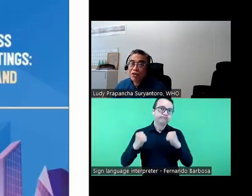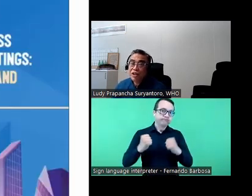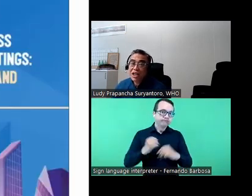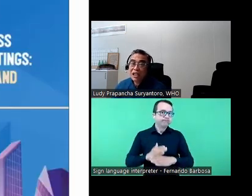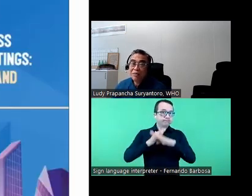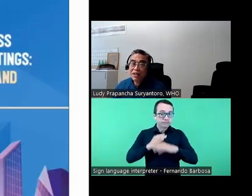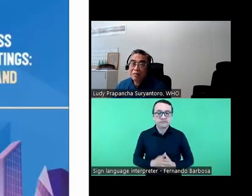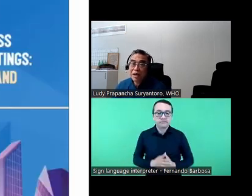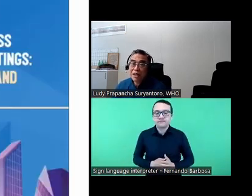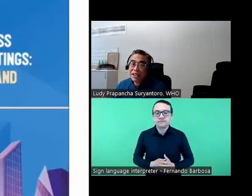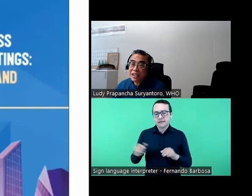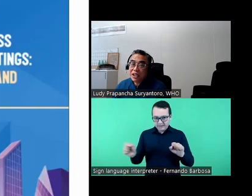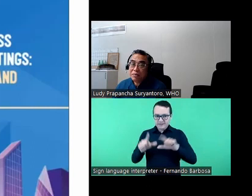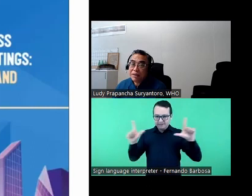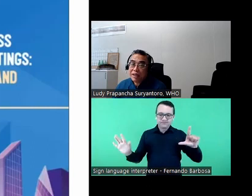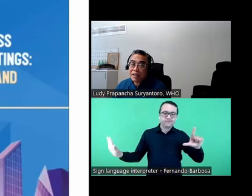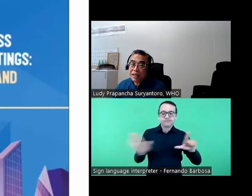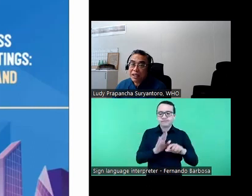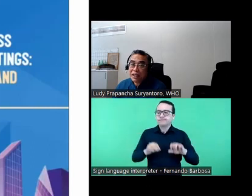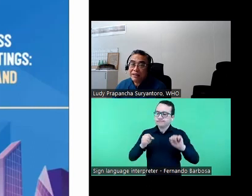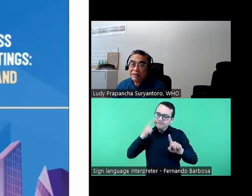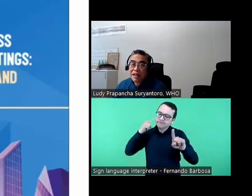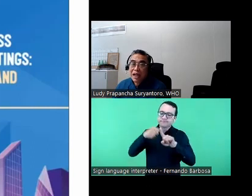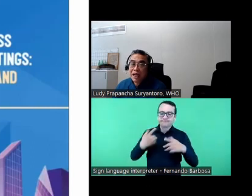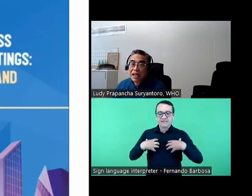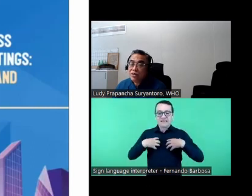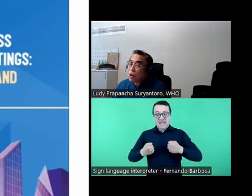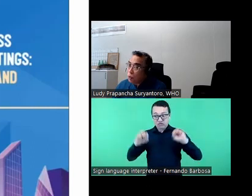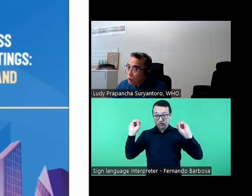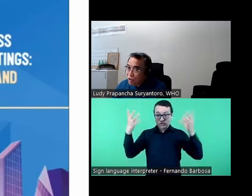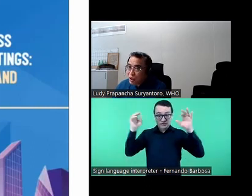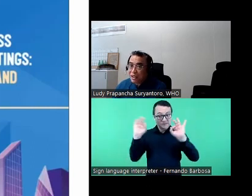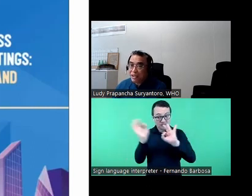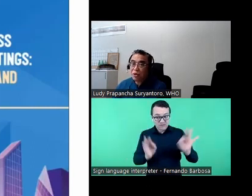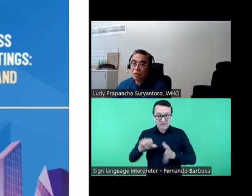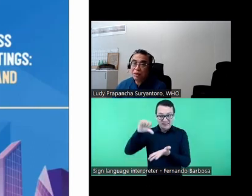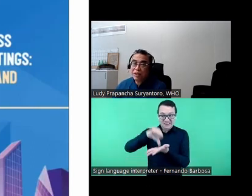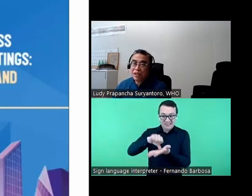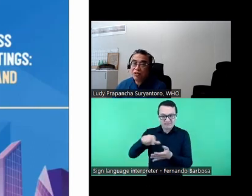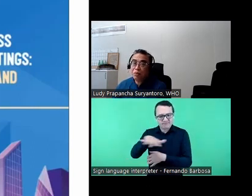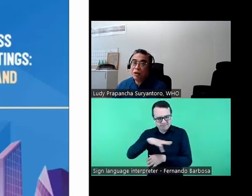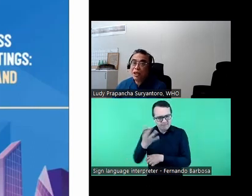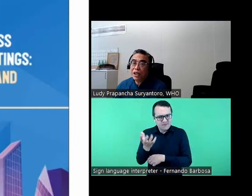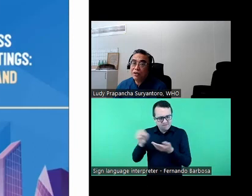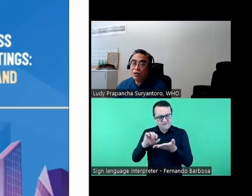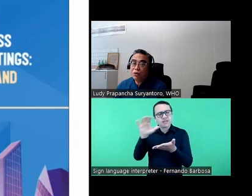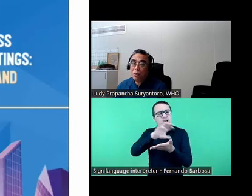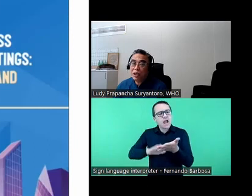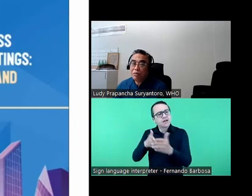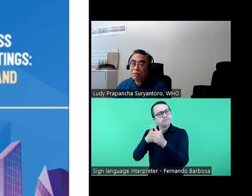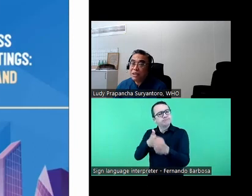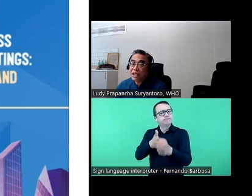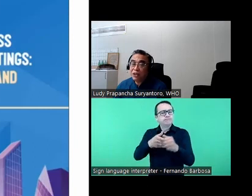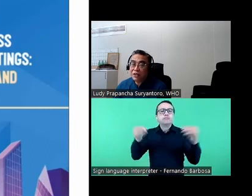So strengthening health emergency preparedness in city and urban setting guidance, it is an operational guidance document. It is to